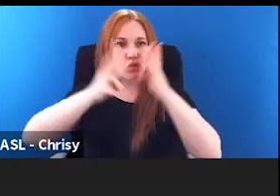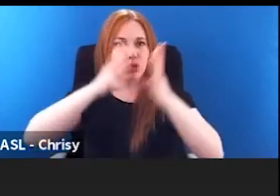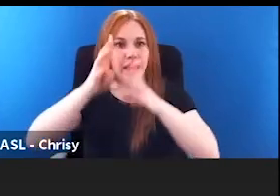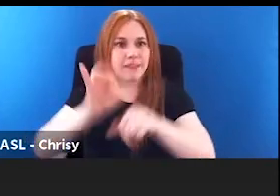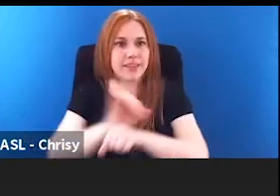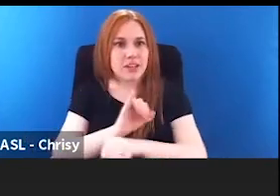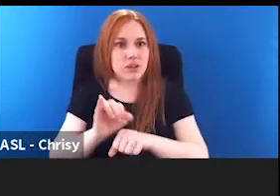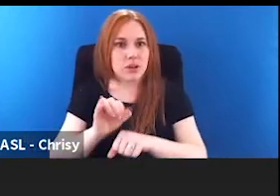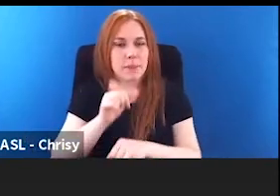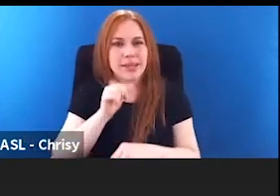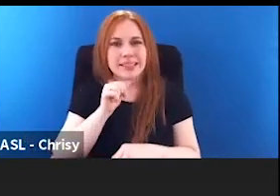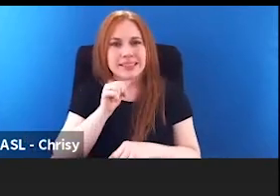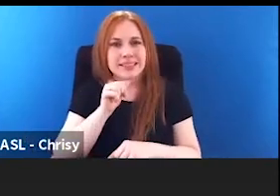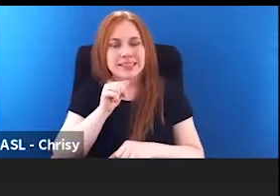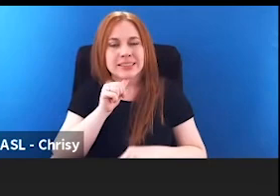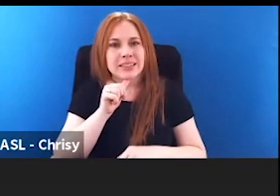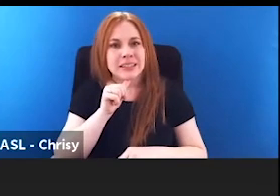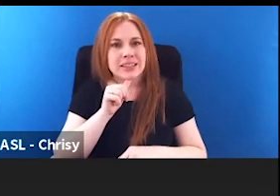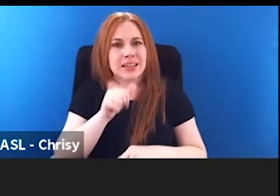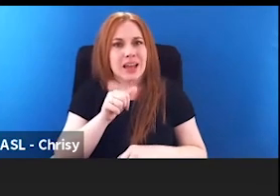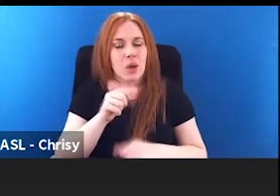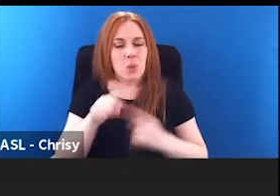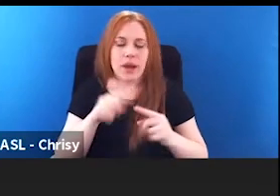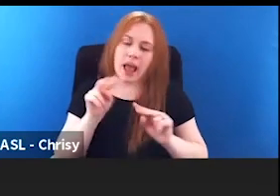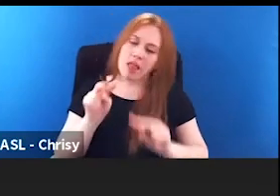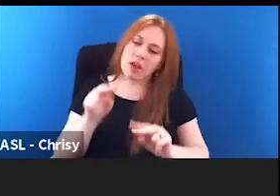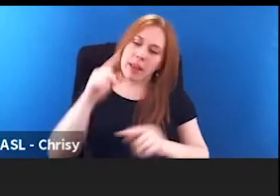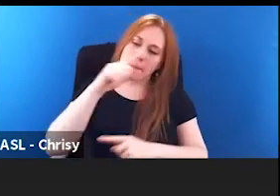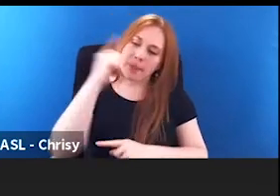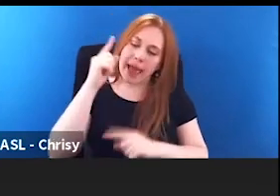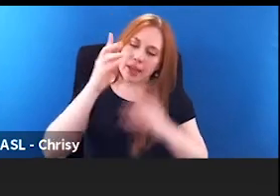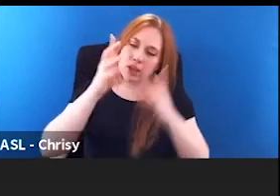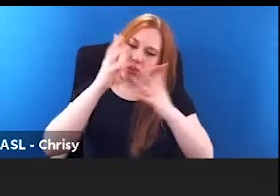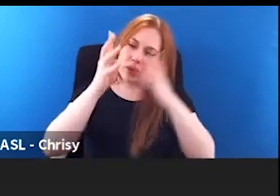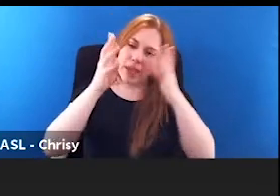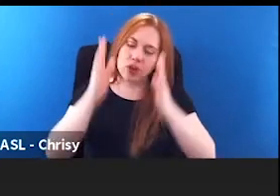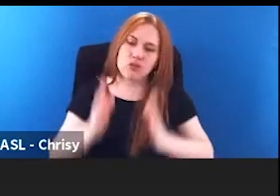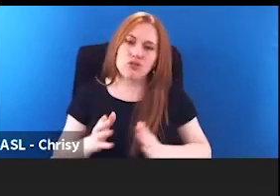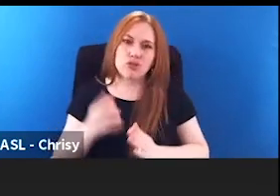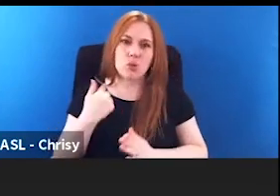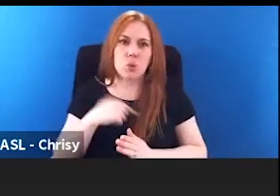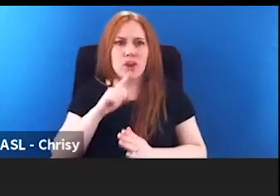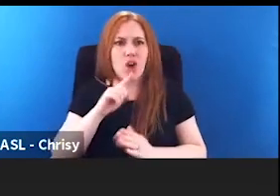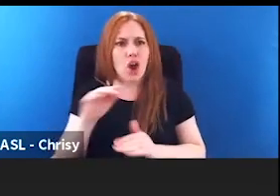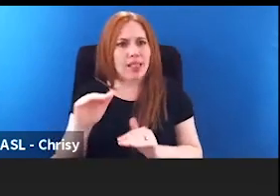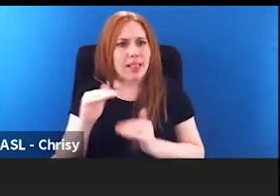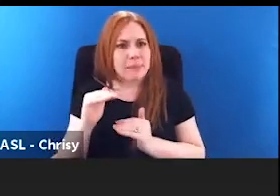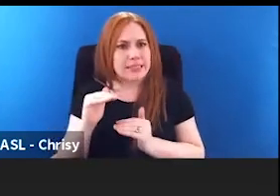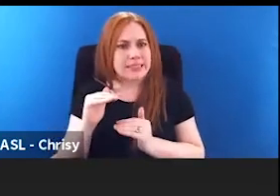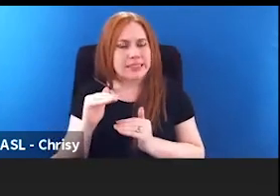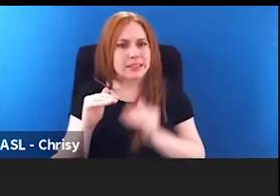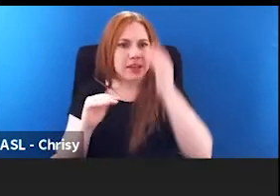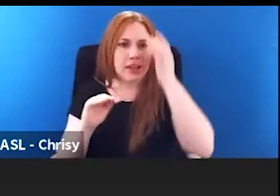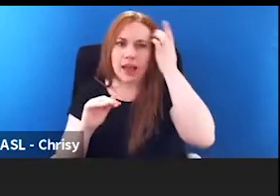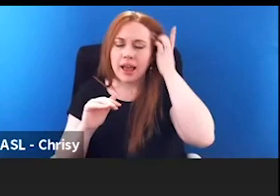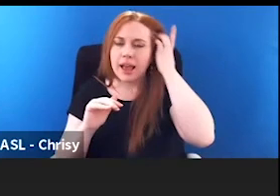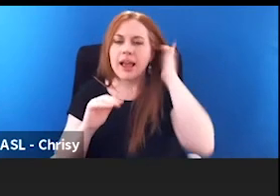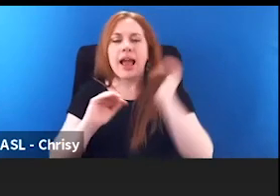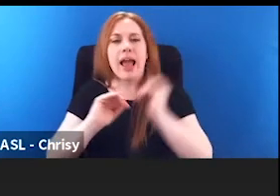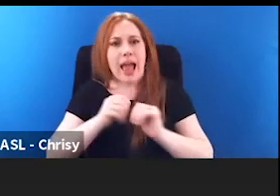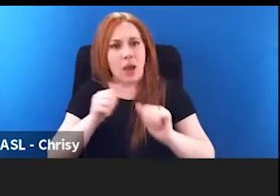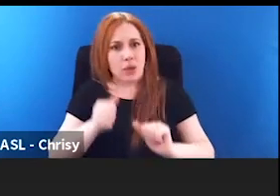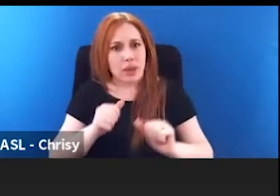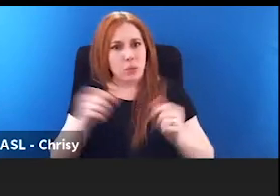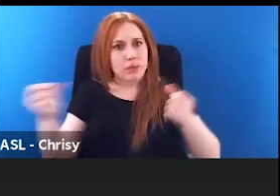not thriving with, when I look at Black creatives, we're very limited. And so how can we bring people to our